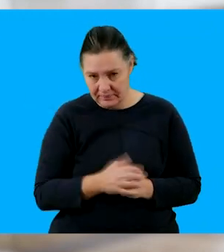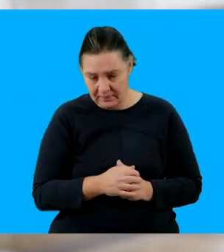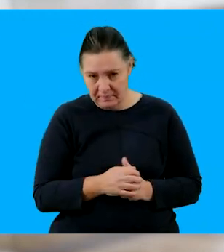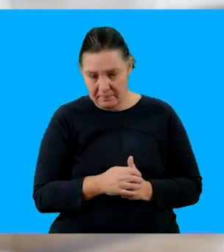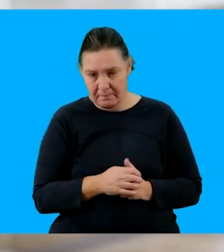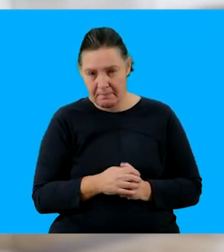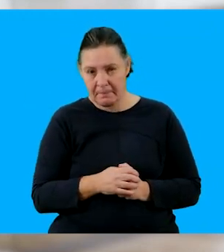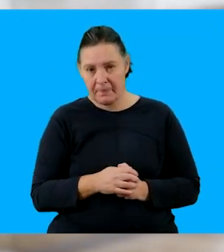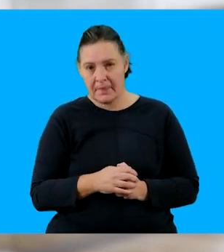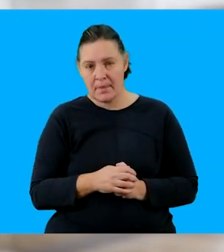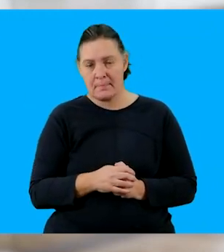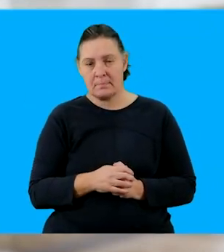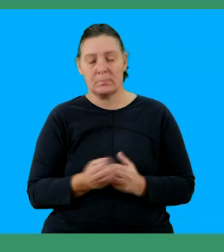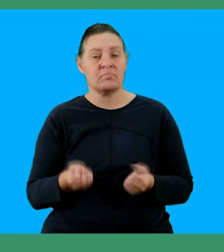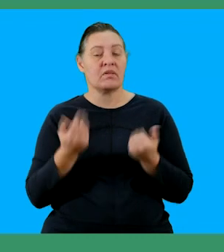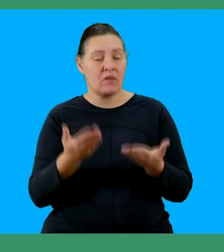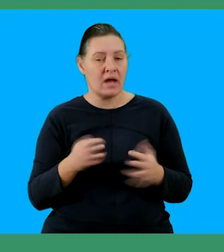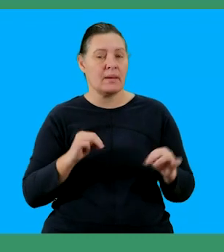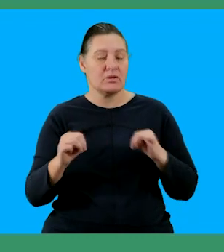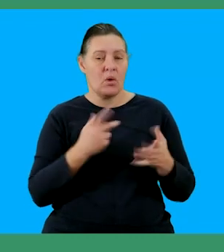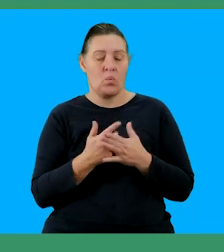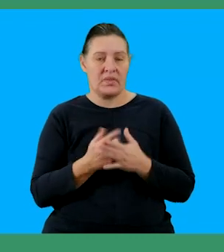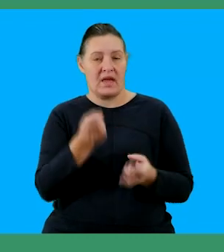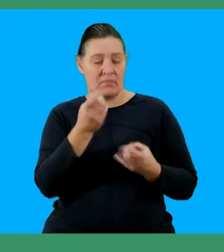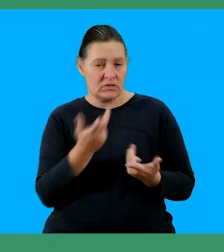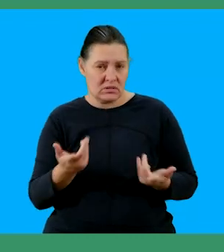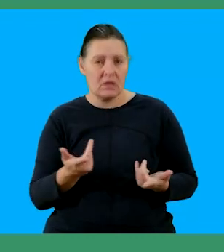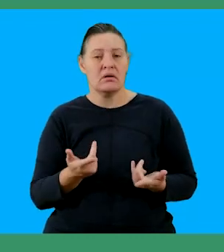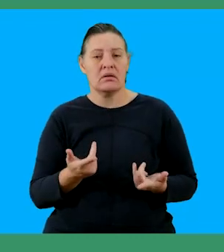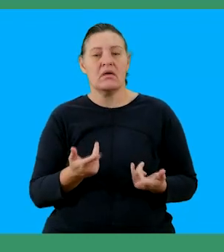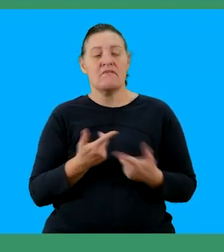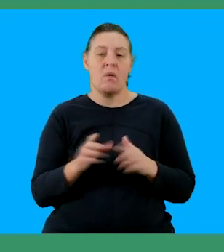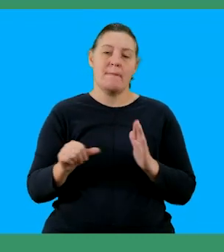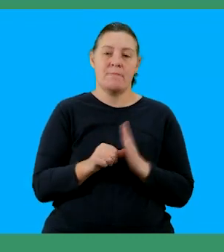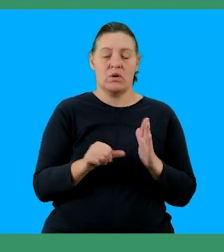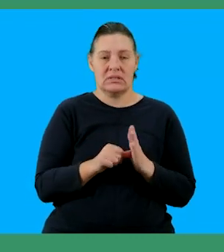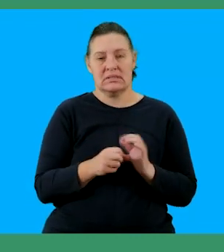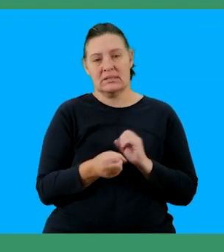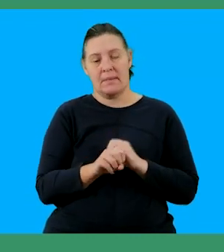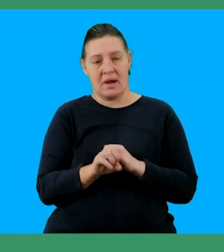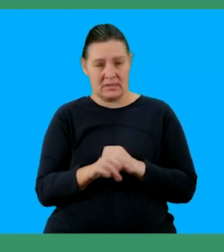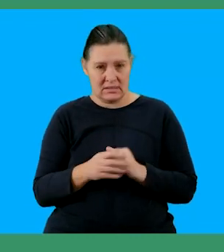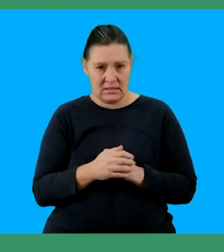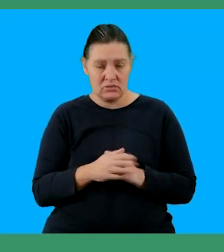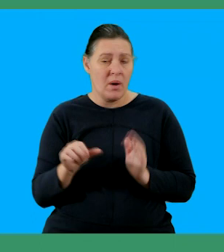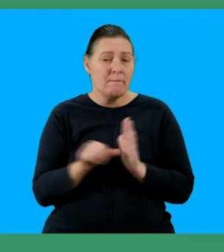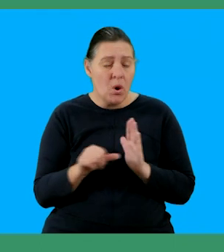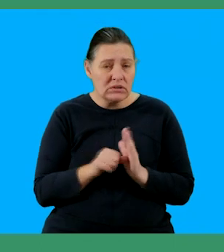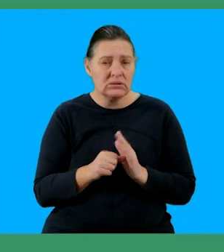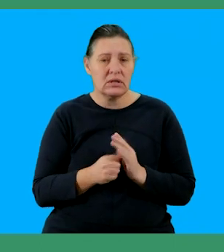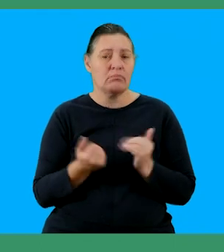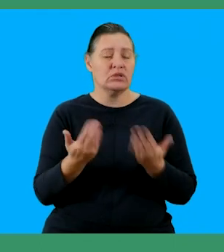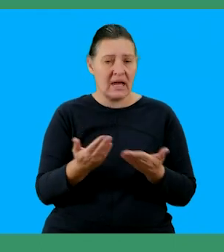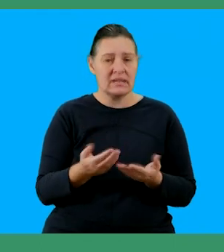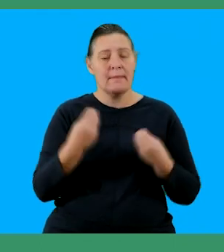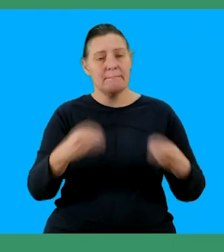the information to. Provide management with data regarding important markets. So it's important